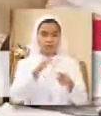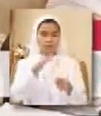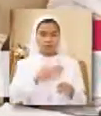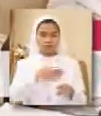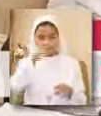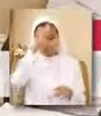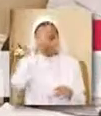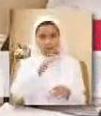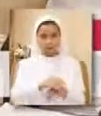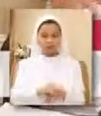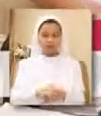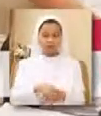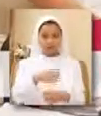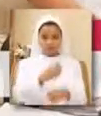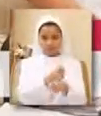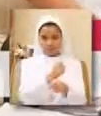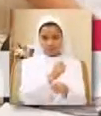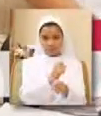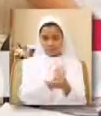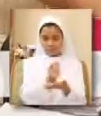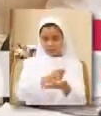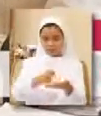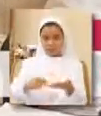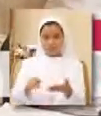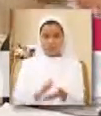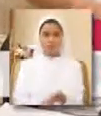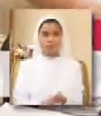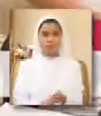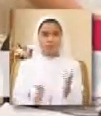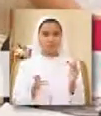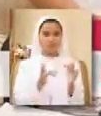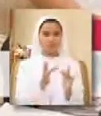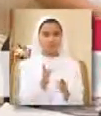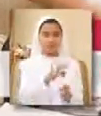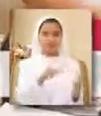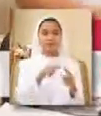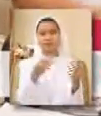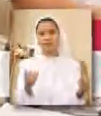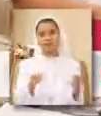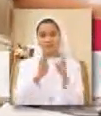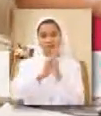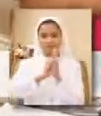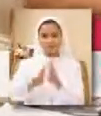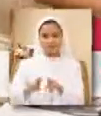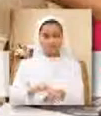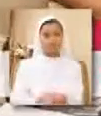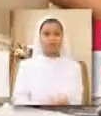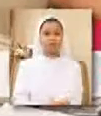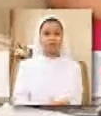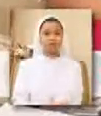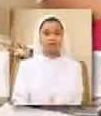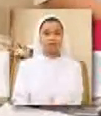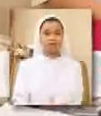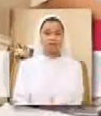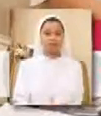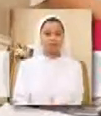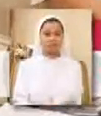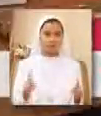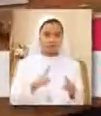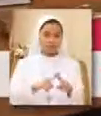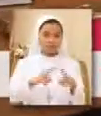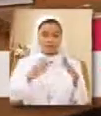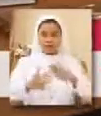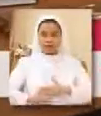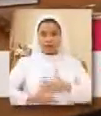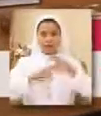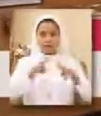will write and make his signature. When I email pa ako, wala pa sagot eh. But you were very happy sitting in the wheelchair. You